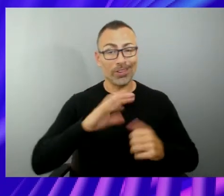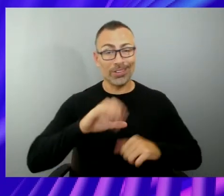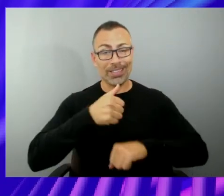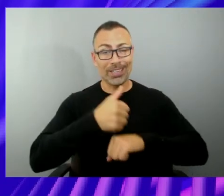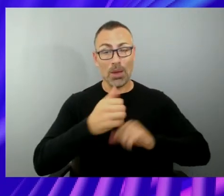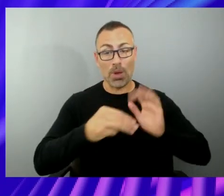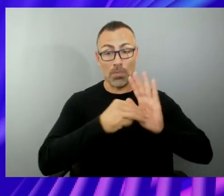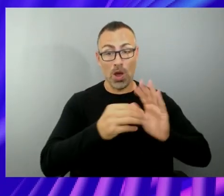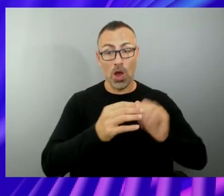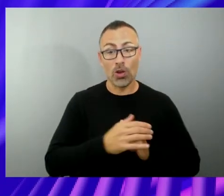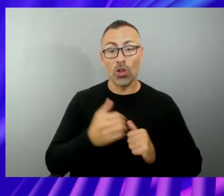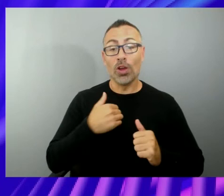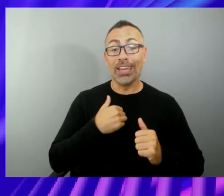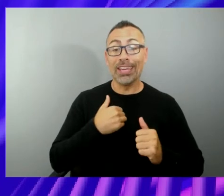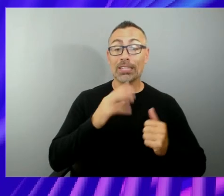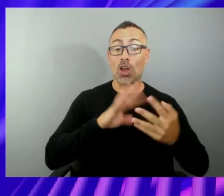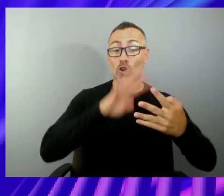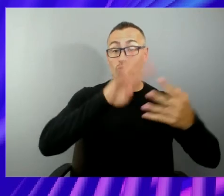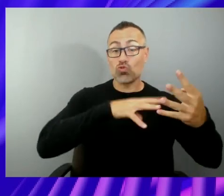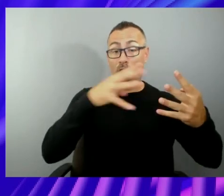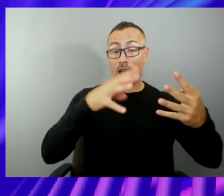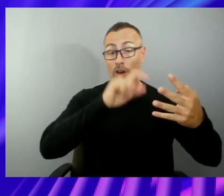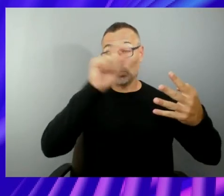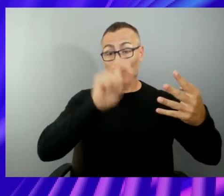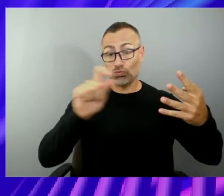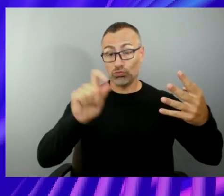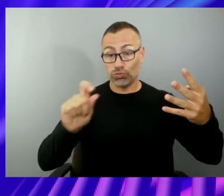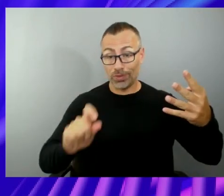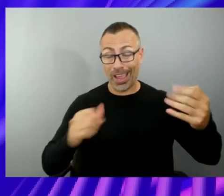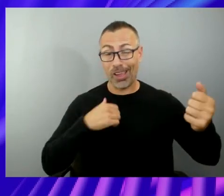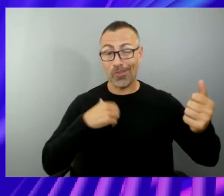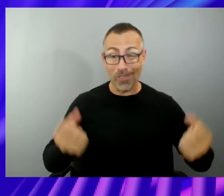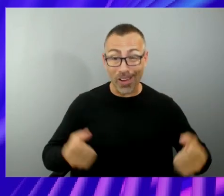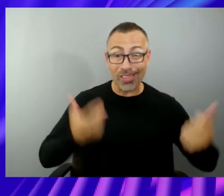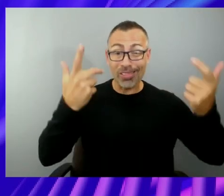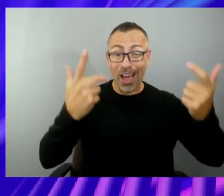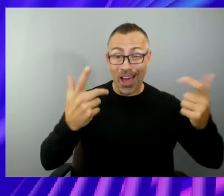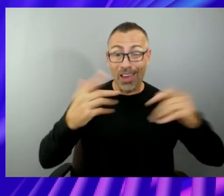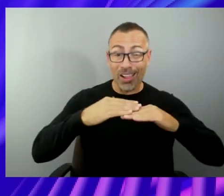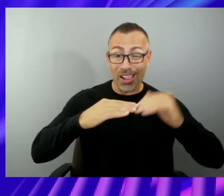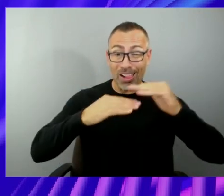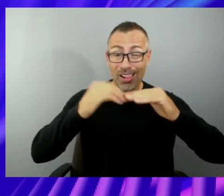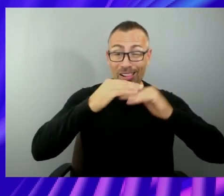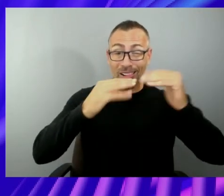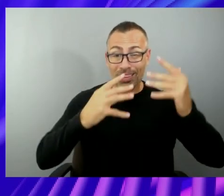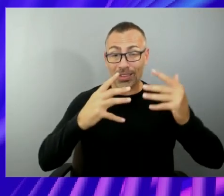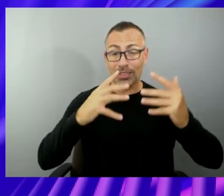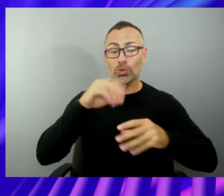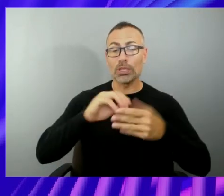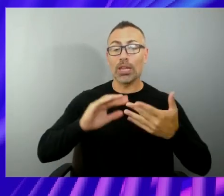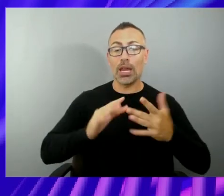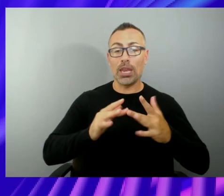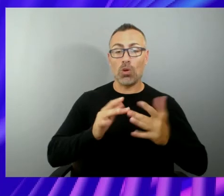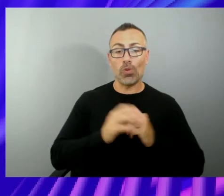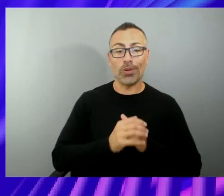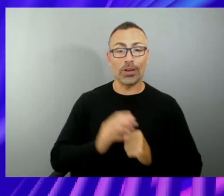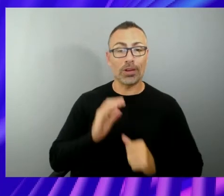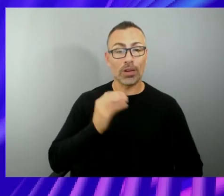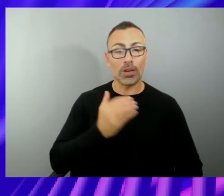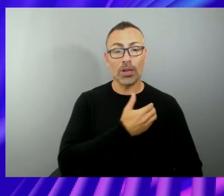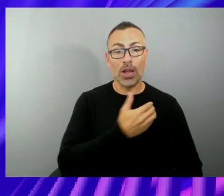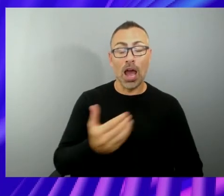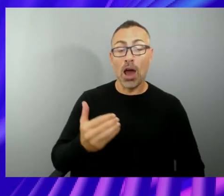in between our big neural network. And then we have this that our data will go through our neural